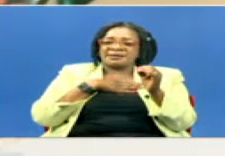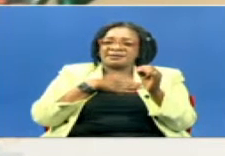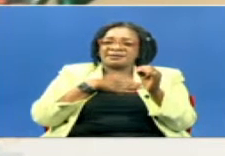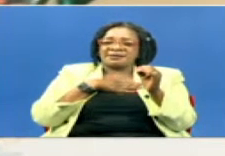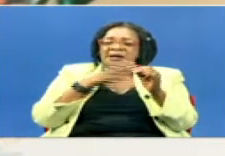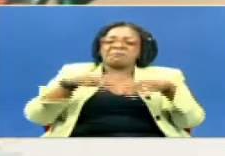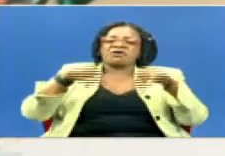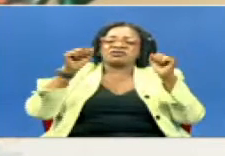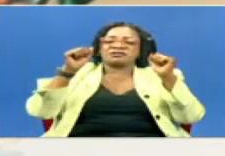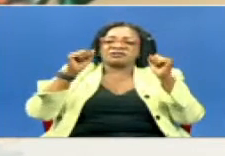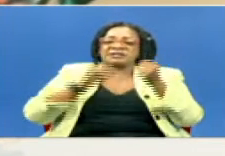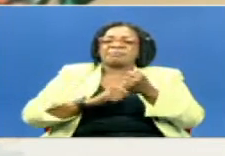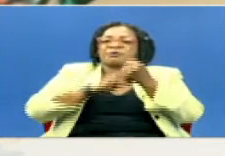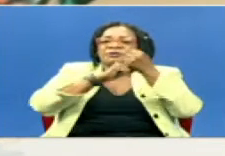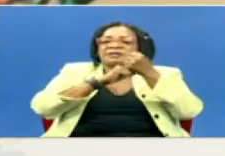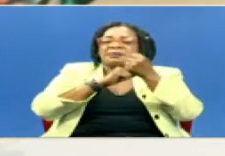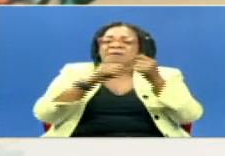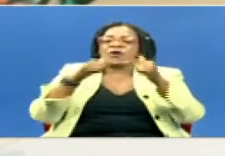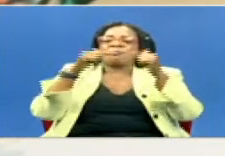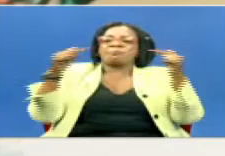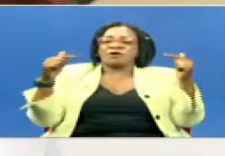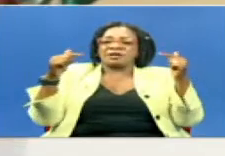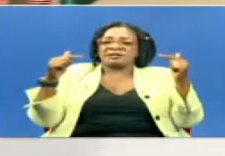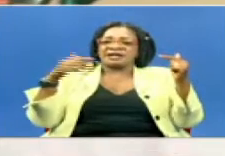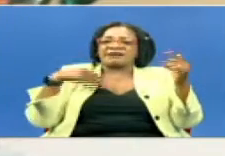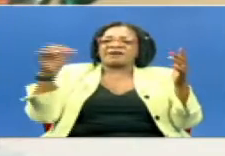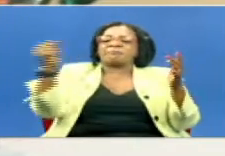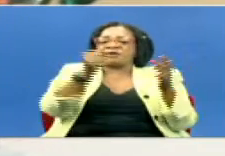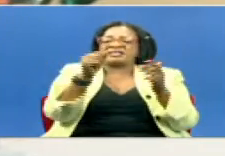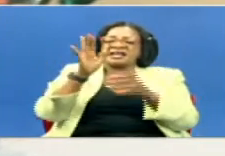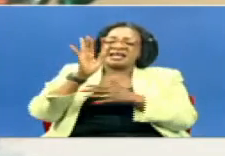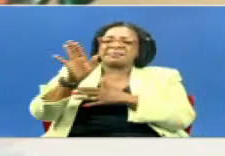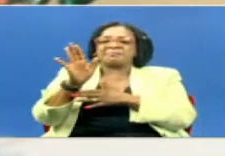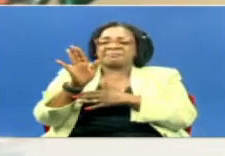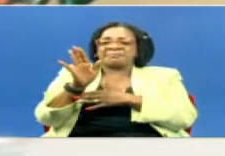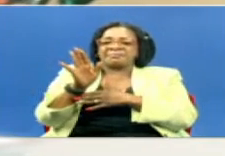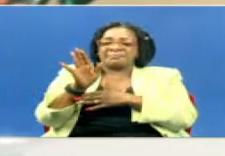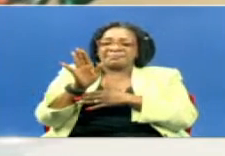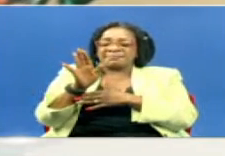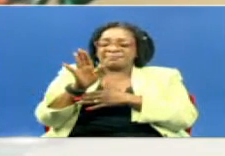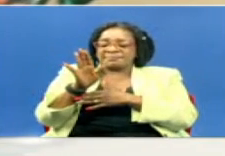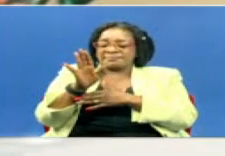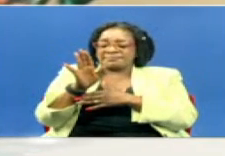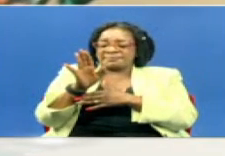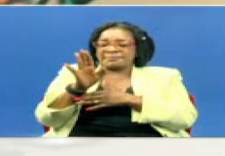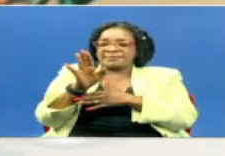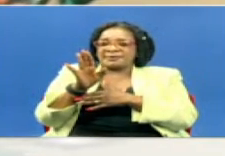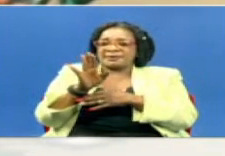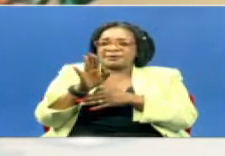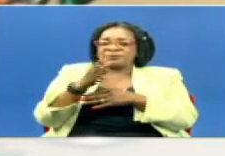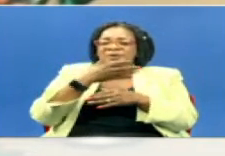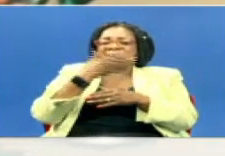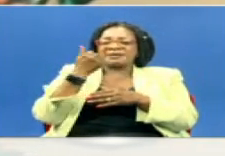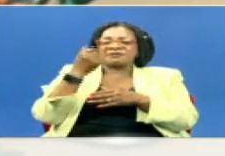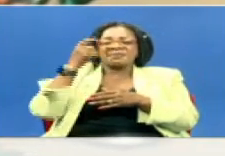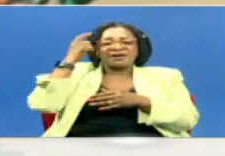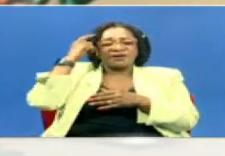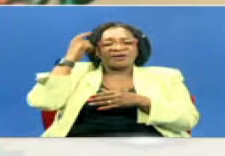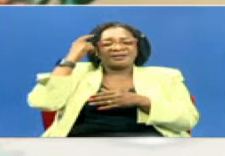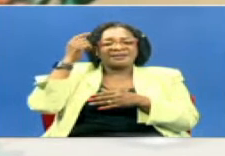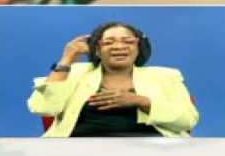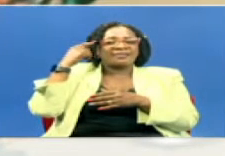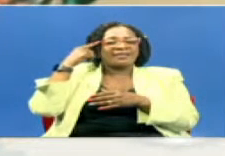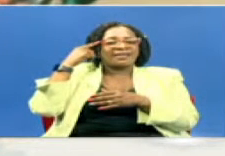boss, supported my opponent and I've appointed him. To the best of my knowledge, I think